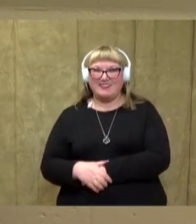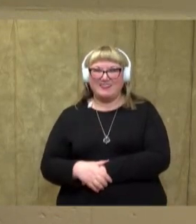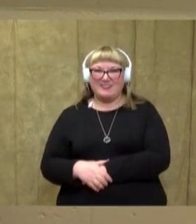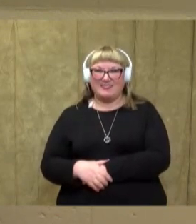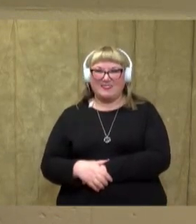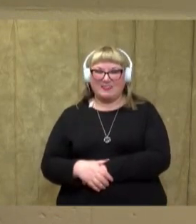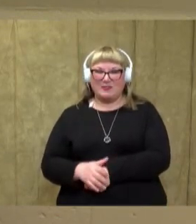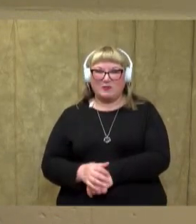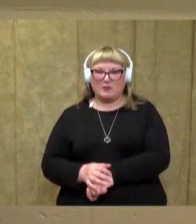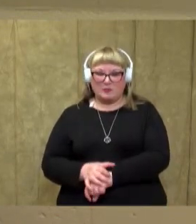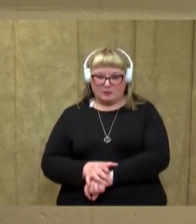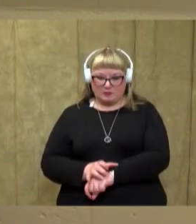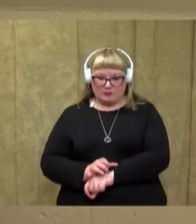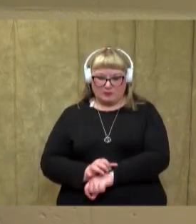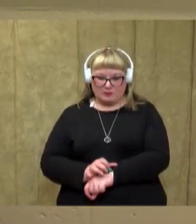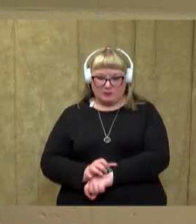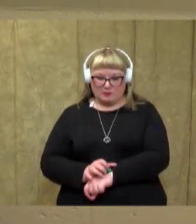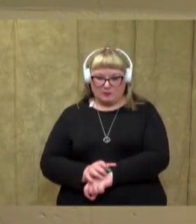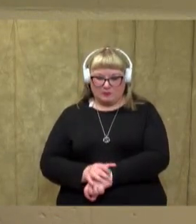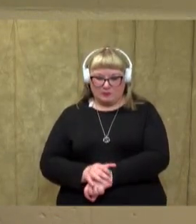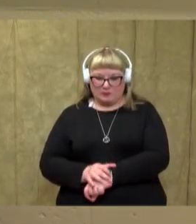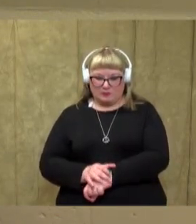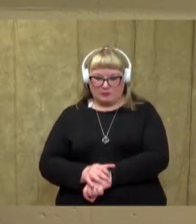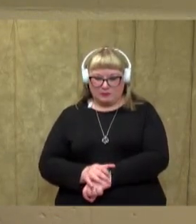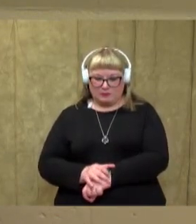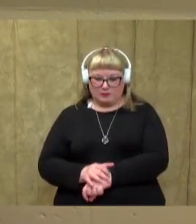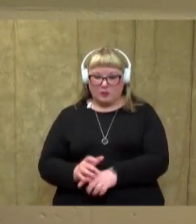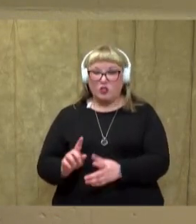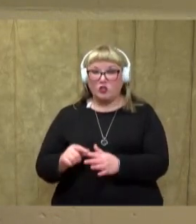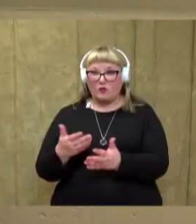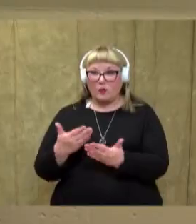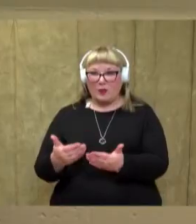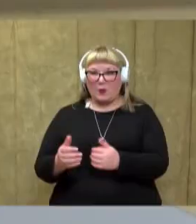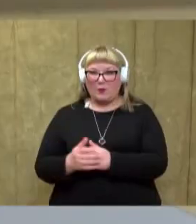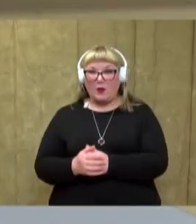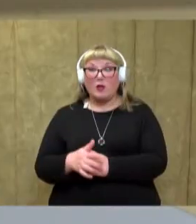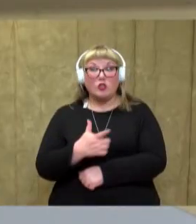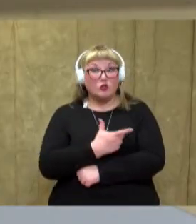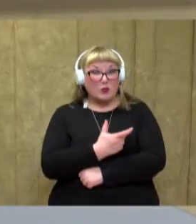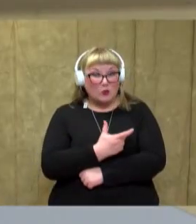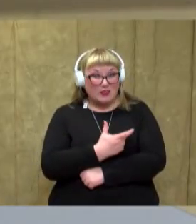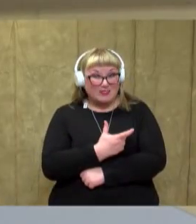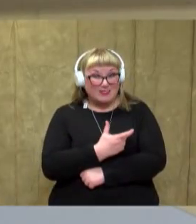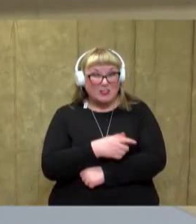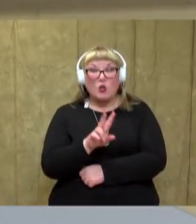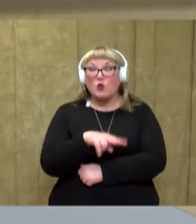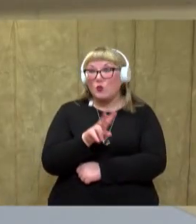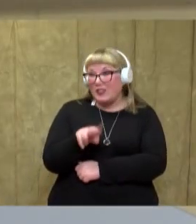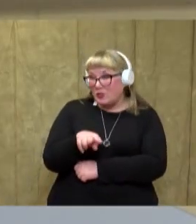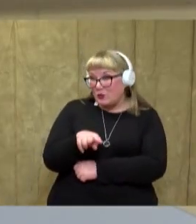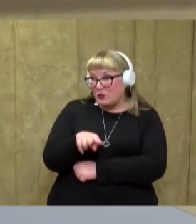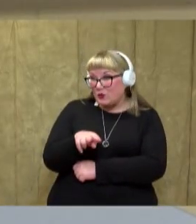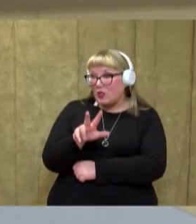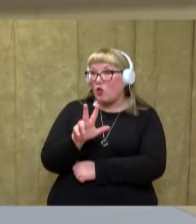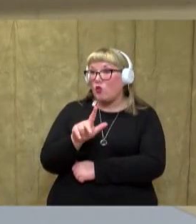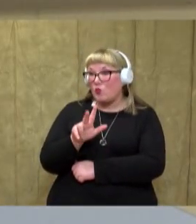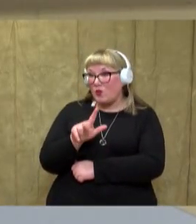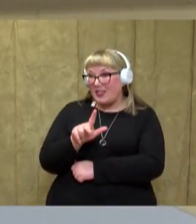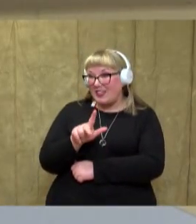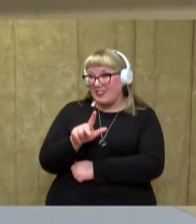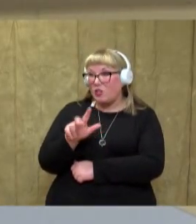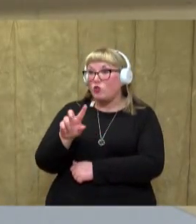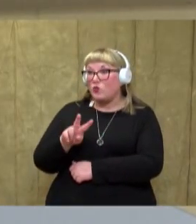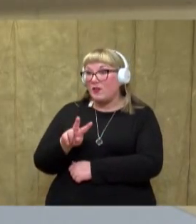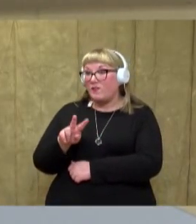place. 21. All right, let's start from there. 21, 22,